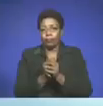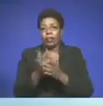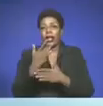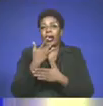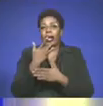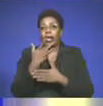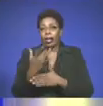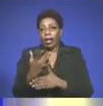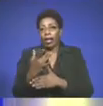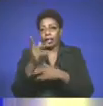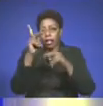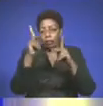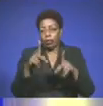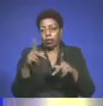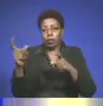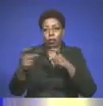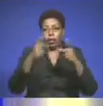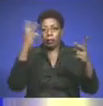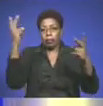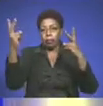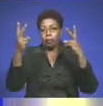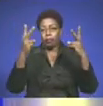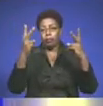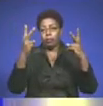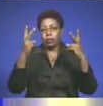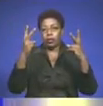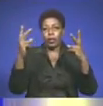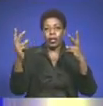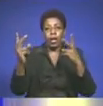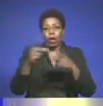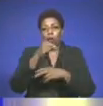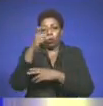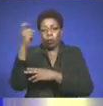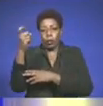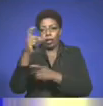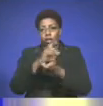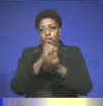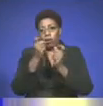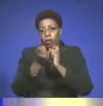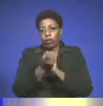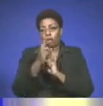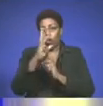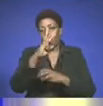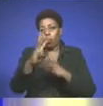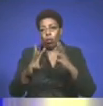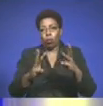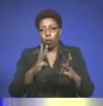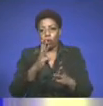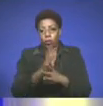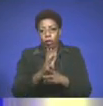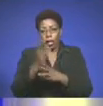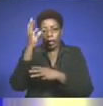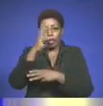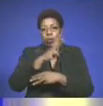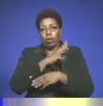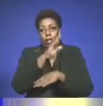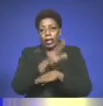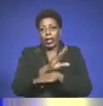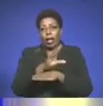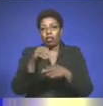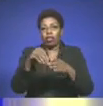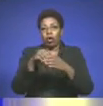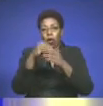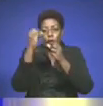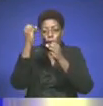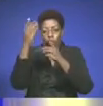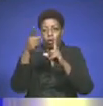lucky customer hit it big by taking a chance, and the end result, it transformed her world. Clint Watson tonight tells us how she owes it